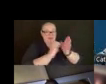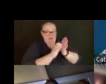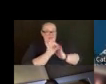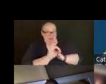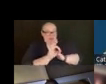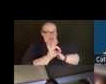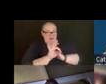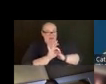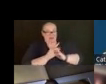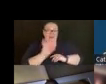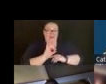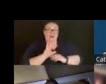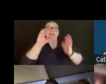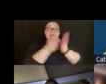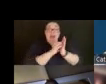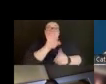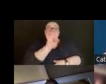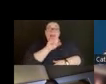8 apartment.